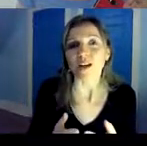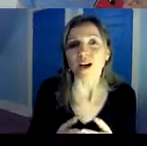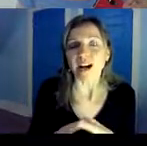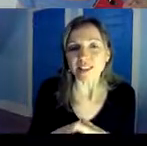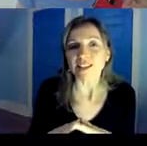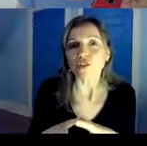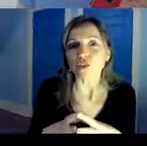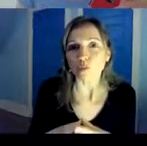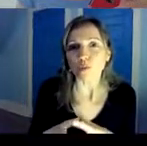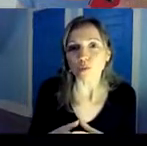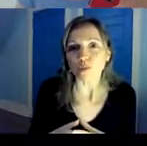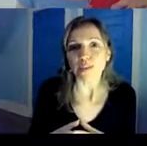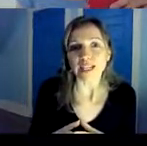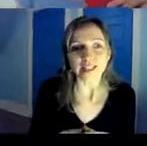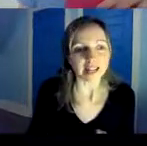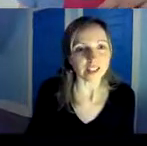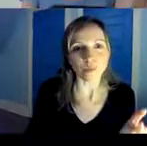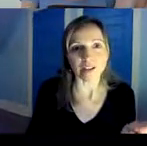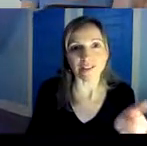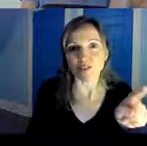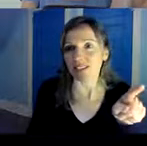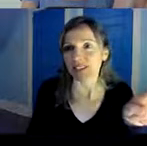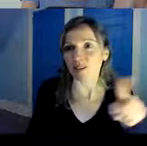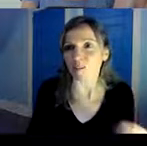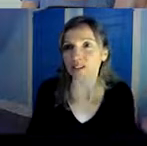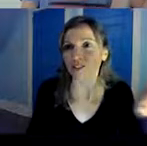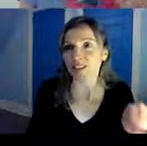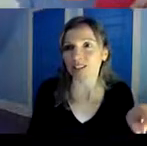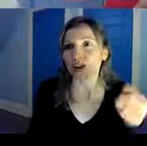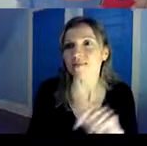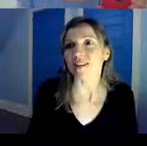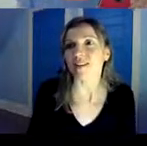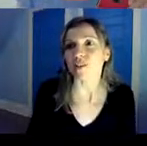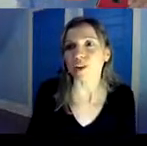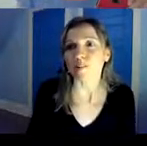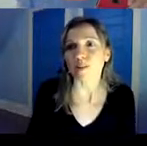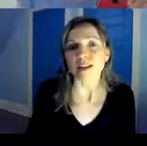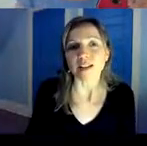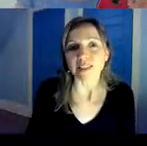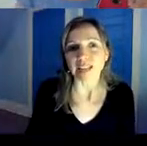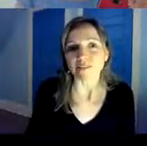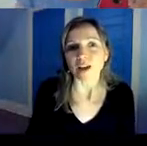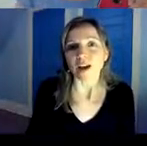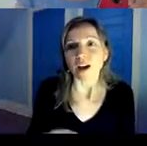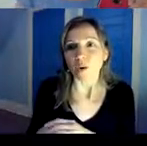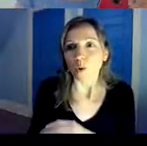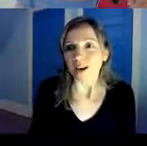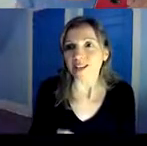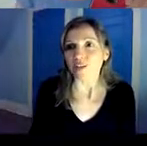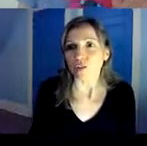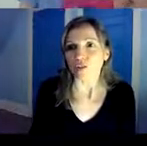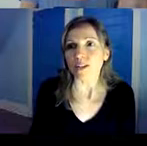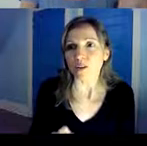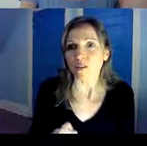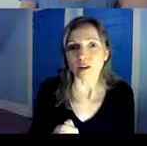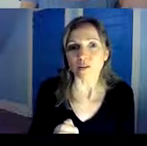So I think it's super cool. And that's the one that you see the pictures, the graphic there on the top left. What I